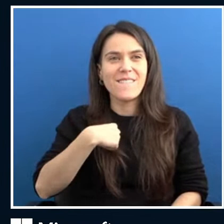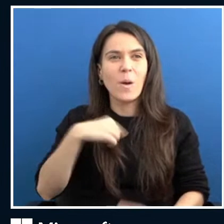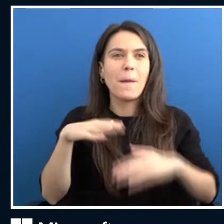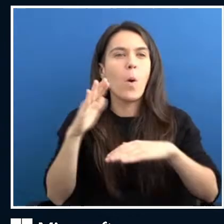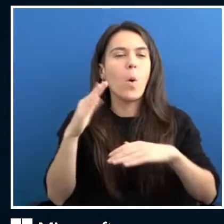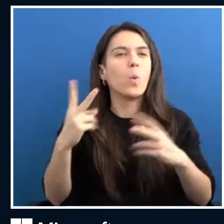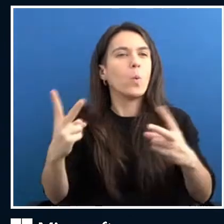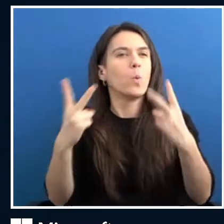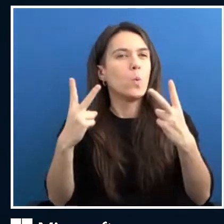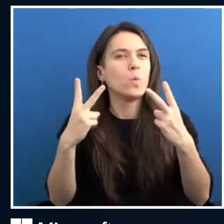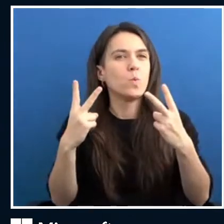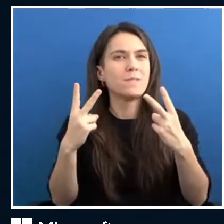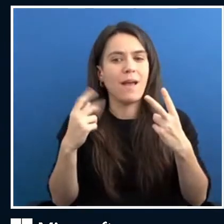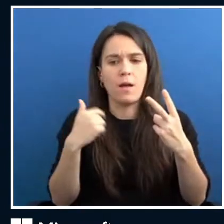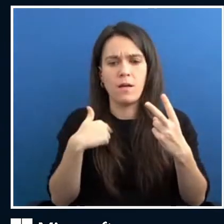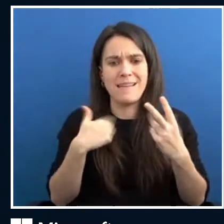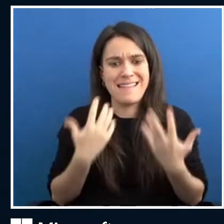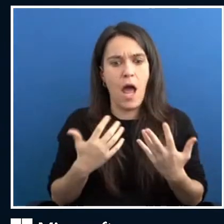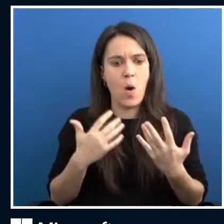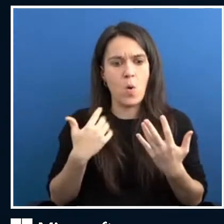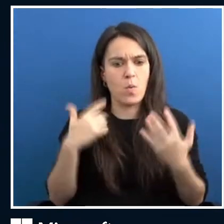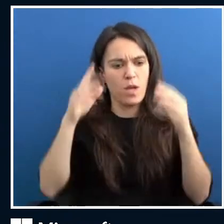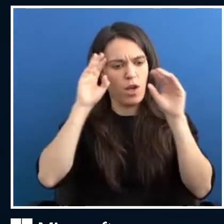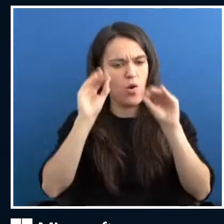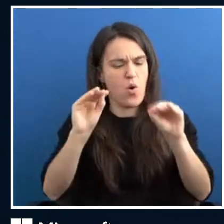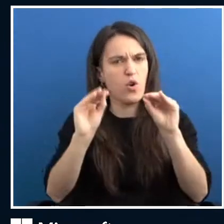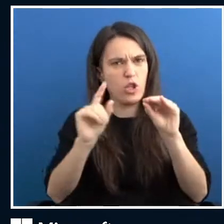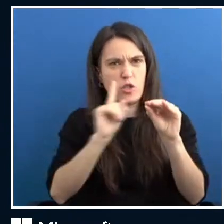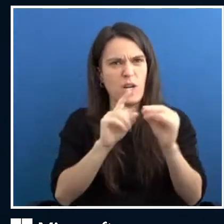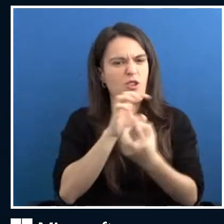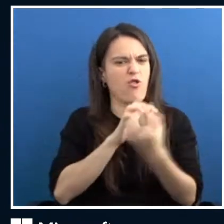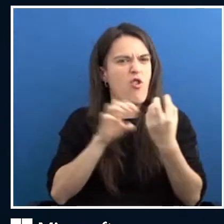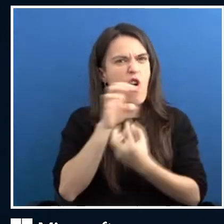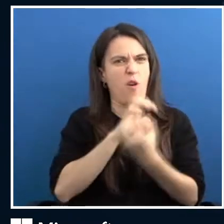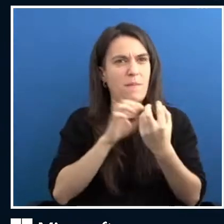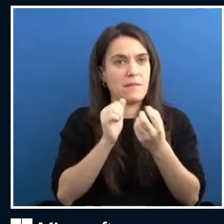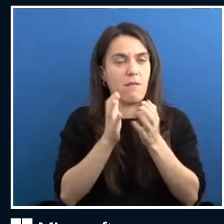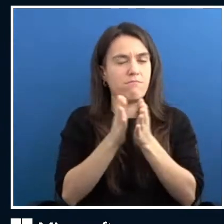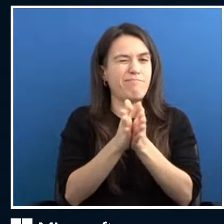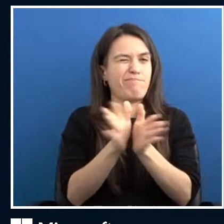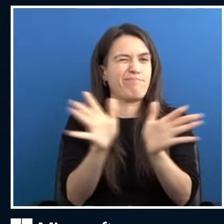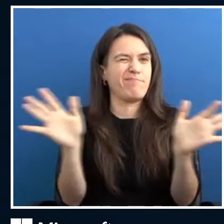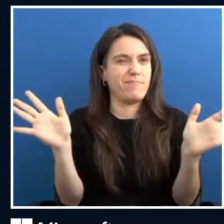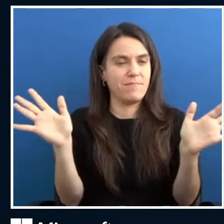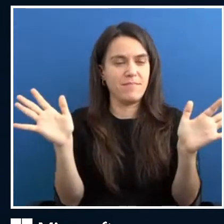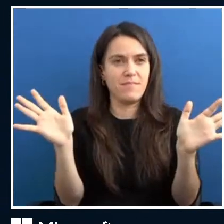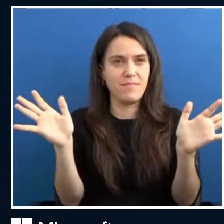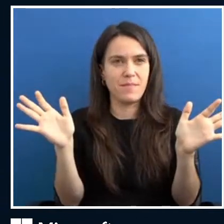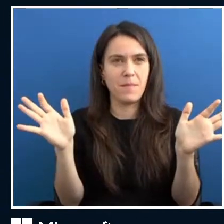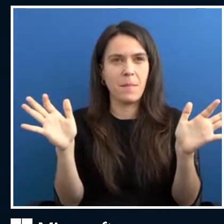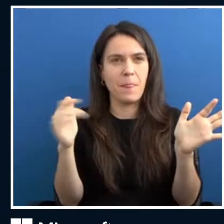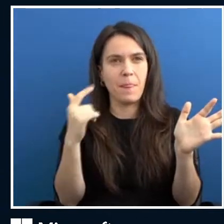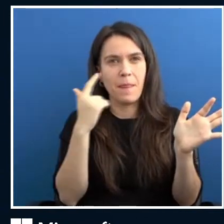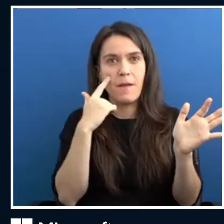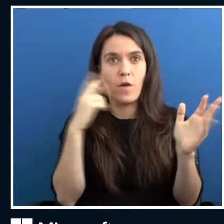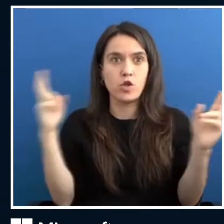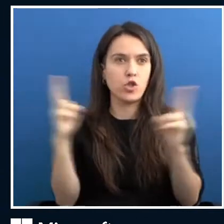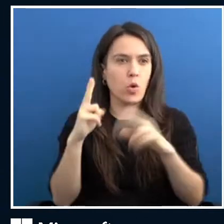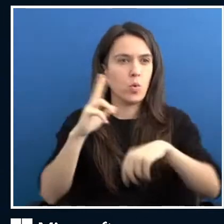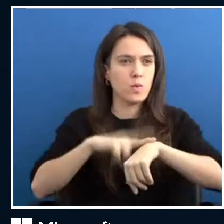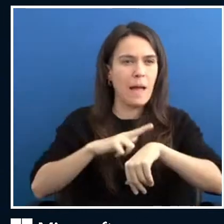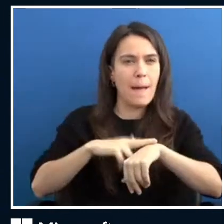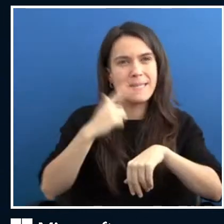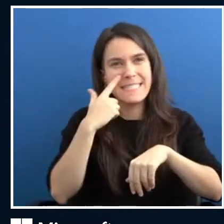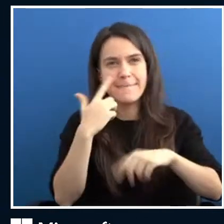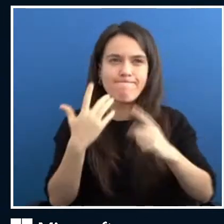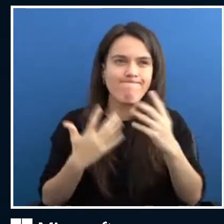very complex course because we are covering such a lot of depth within a relatively short time, about 4 months. Yes. So for